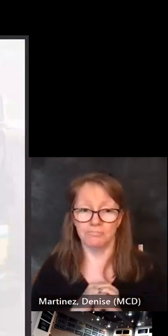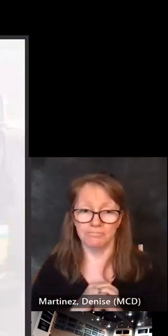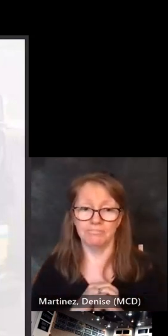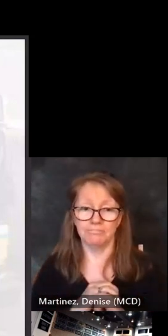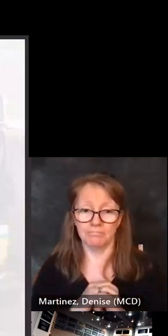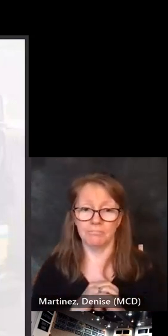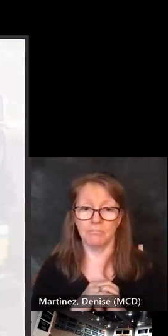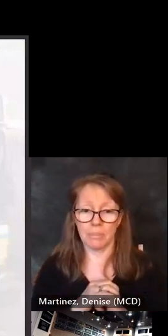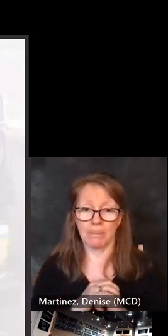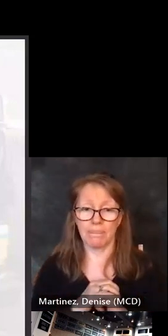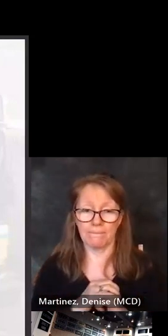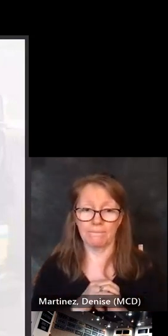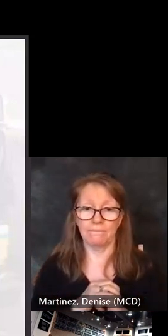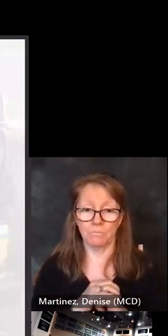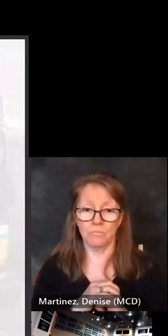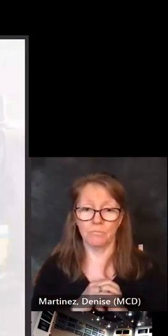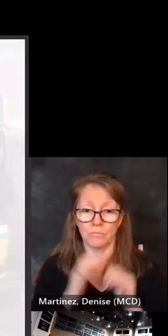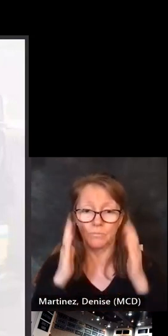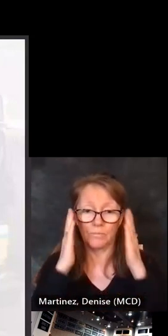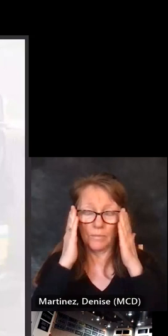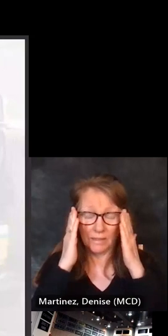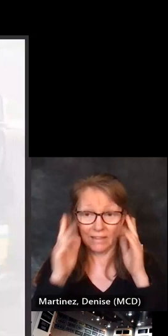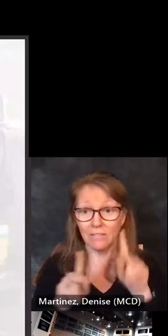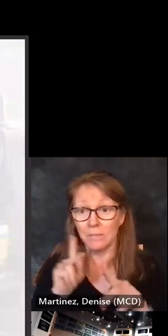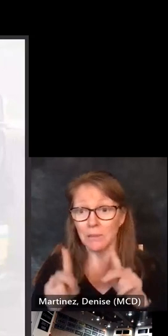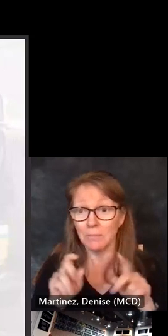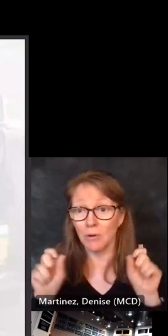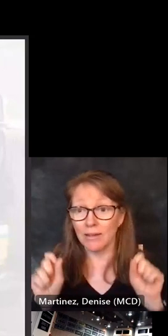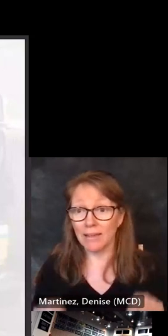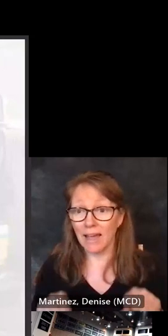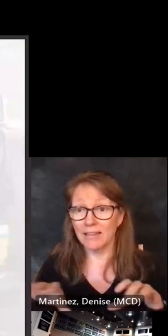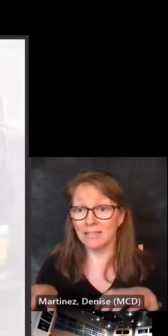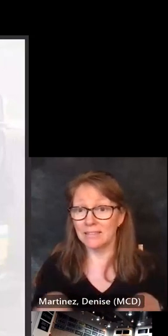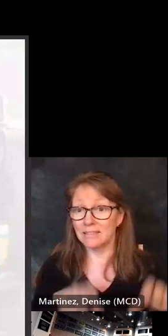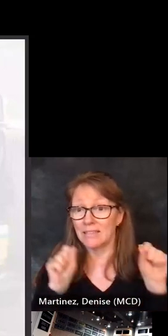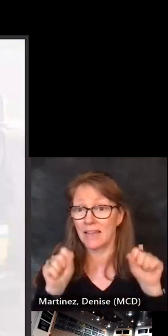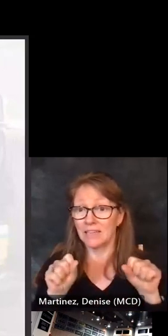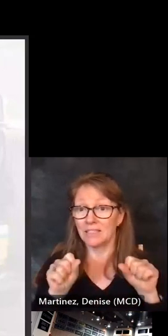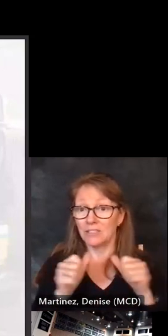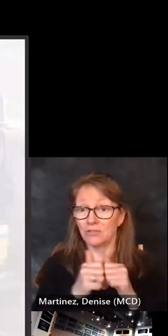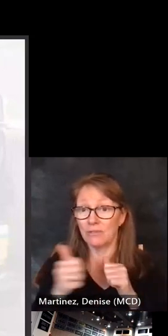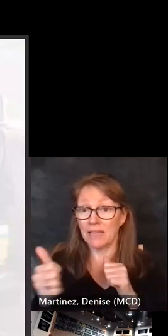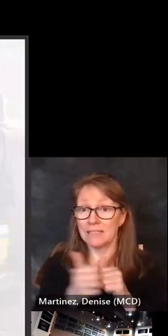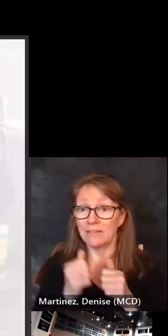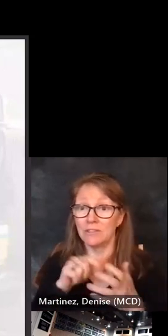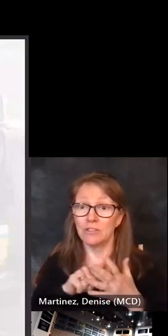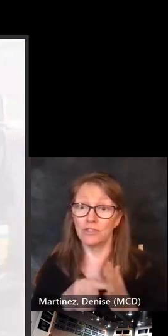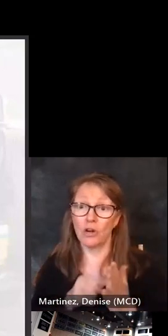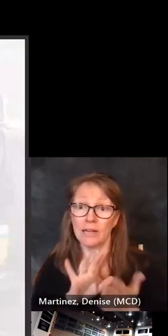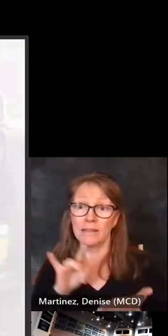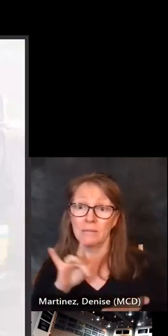folks are able to take transit if they're starting in the middle of the day or if they're swinging on at